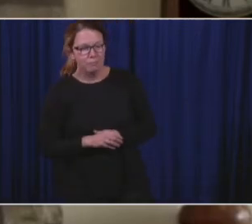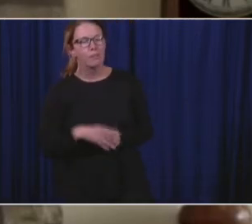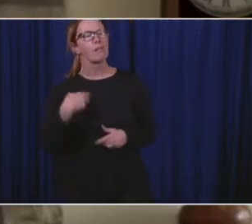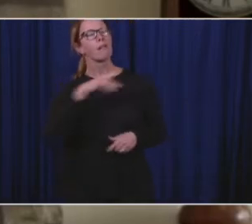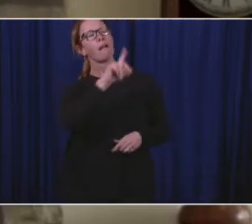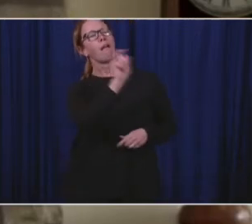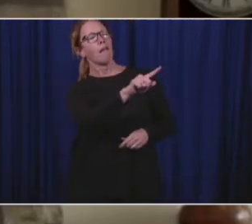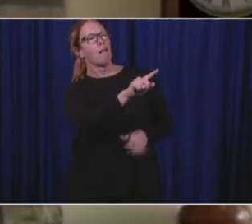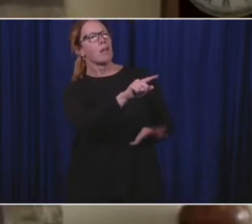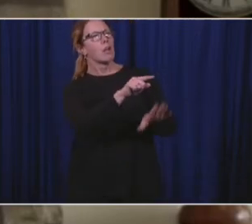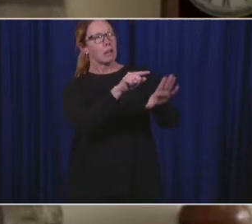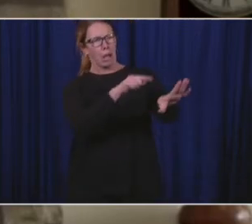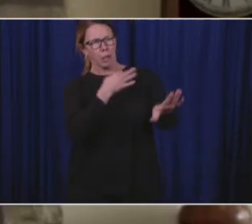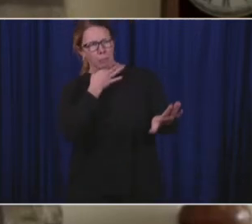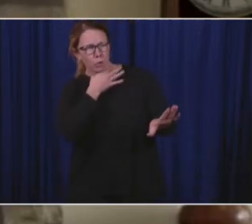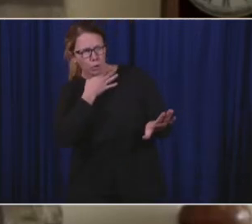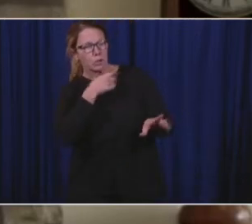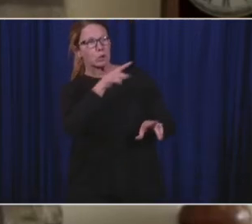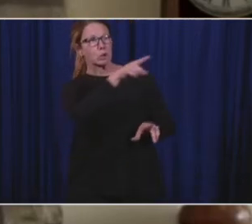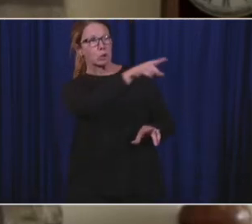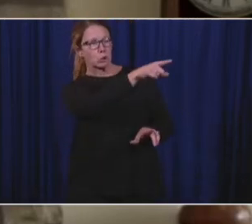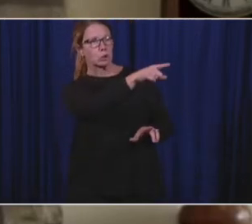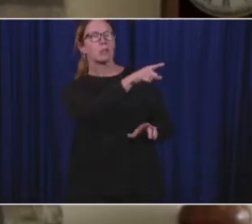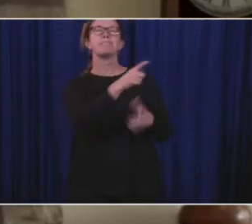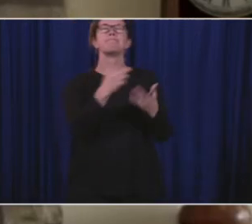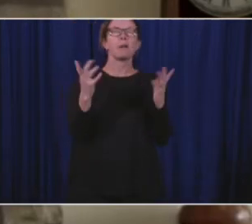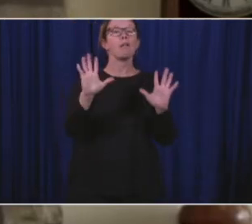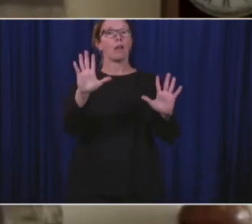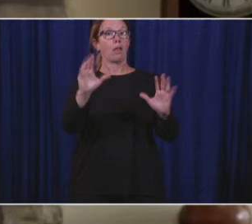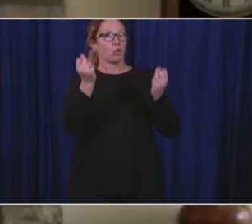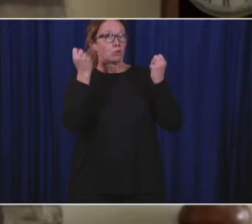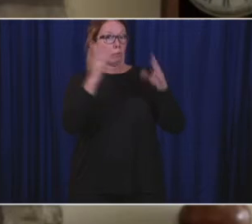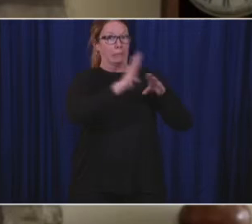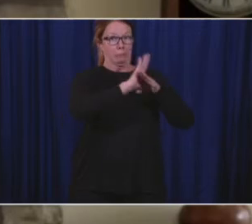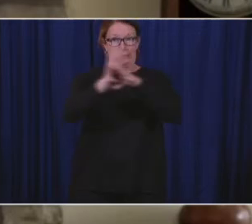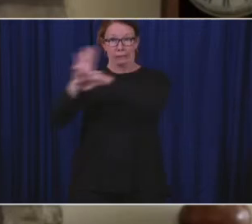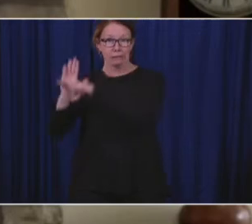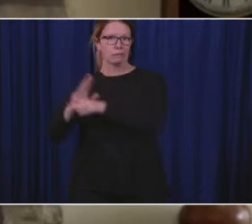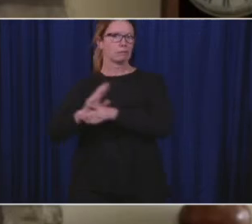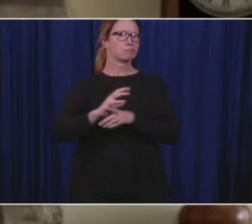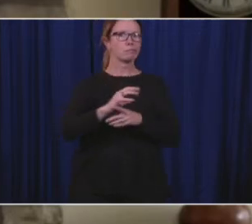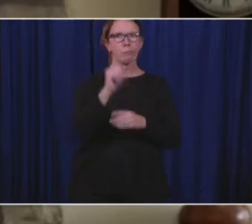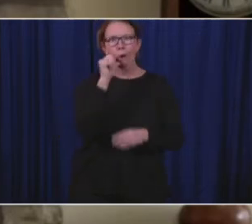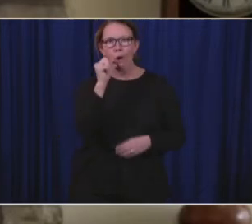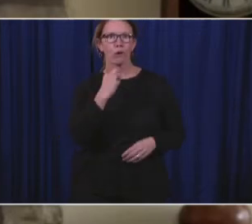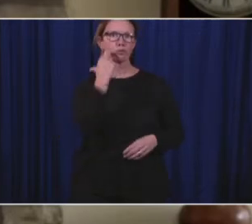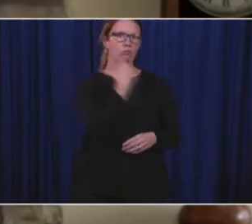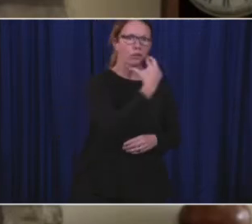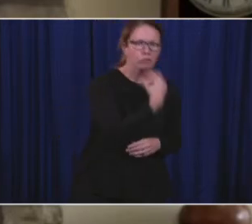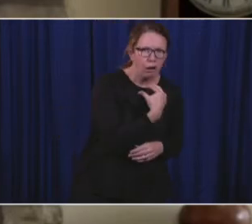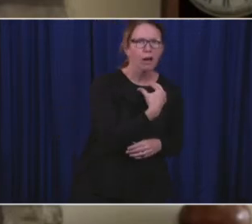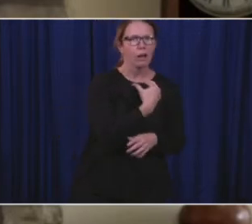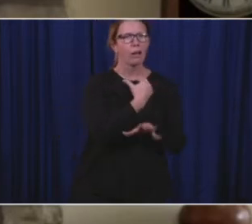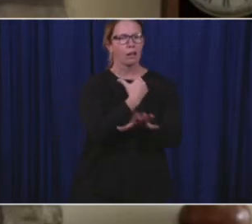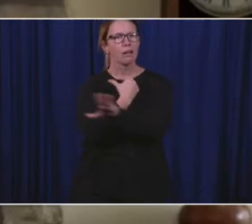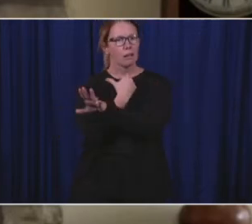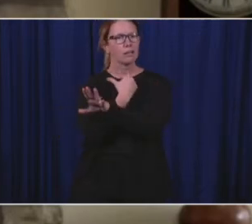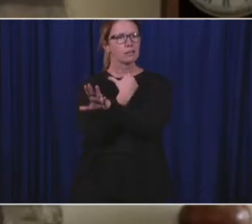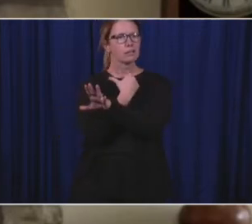you see. Because there's so many businesses, bars, restaurants, and just regular